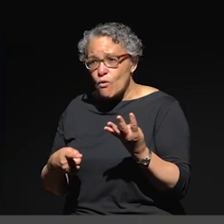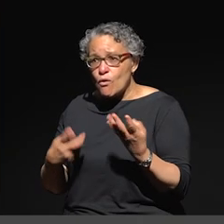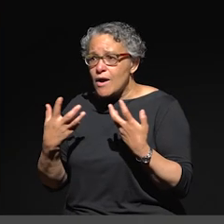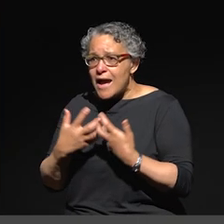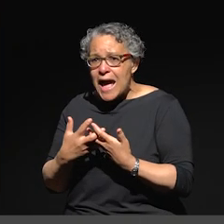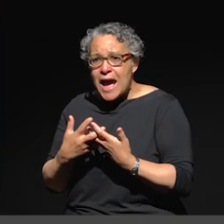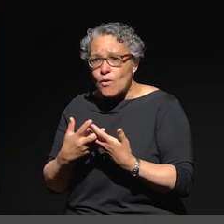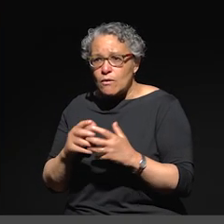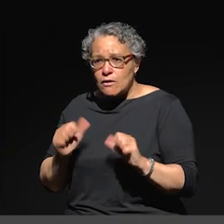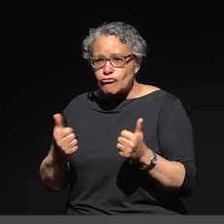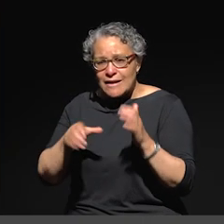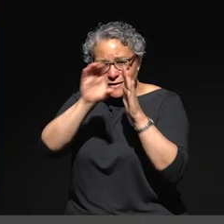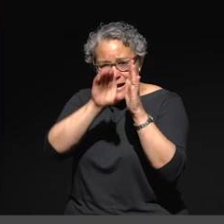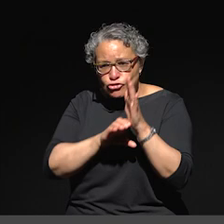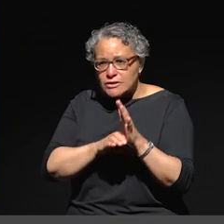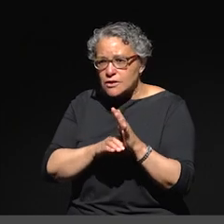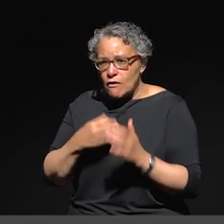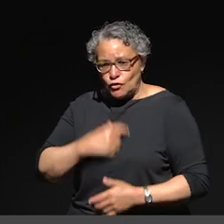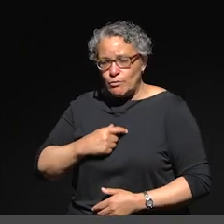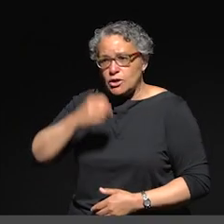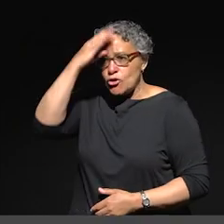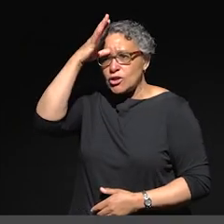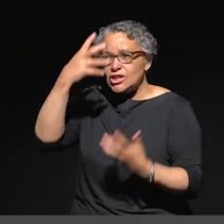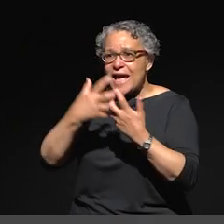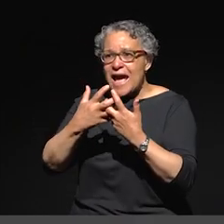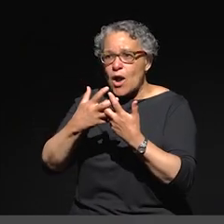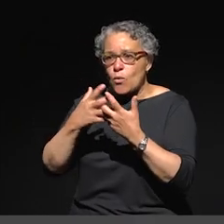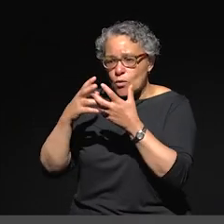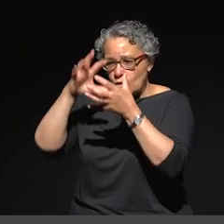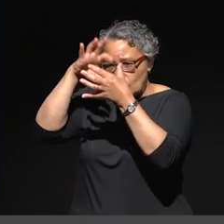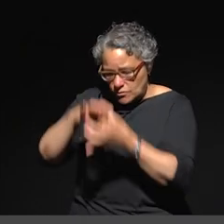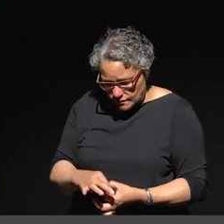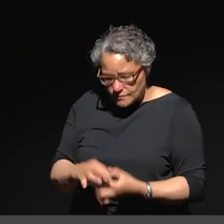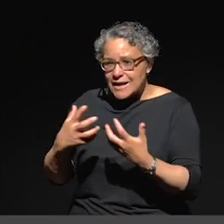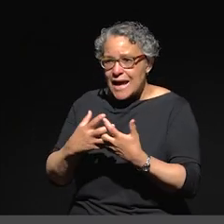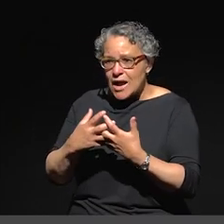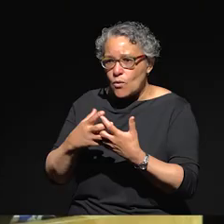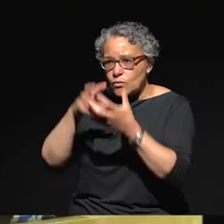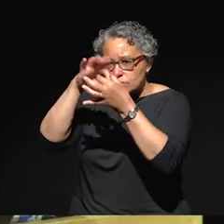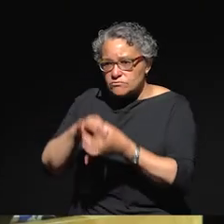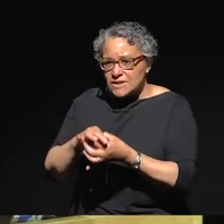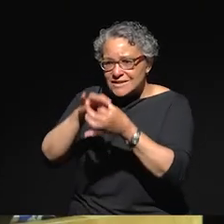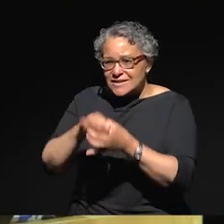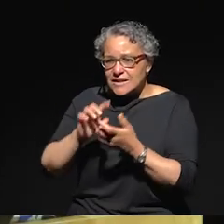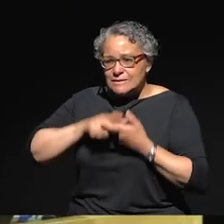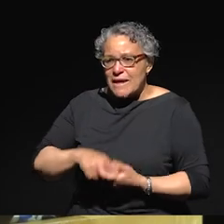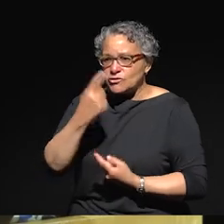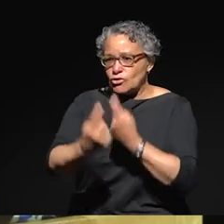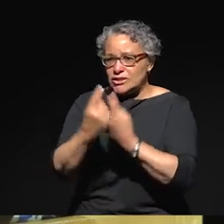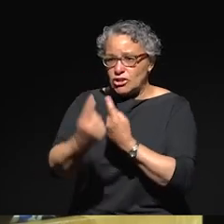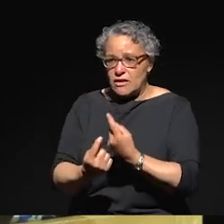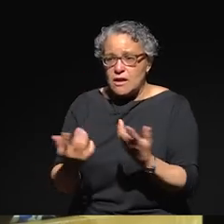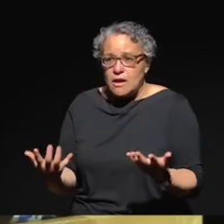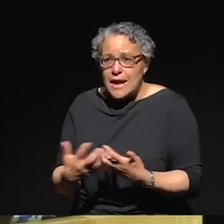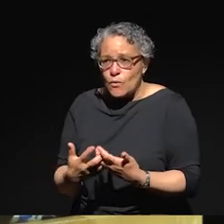these are the four great categories of human knowledge, and it's how they interact and how they're codependent. Everything is codependent in Raphael. And